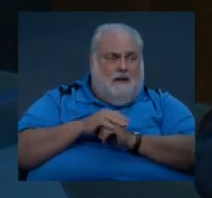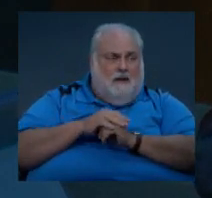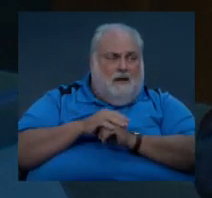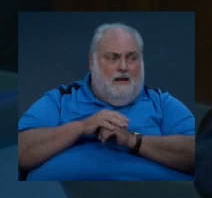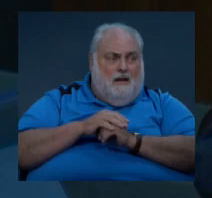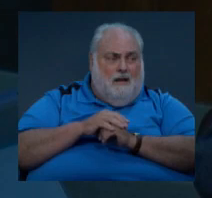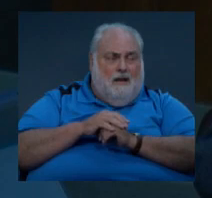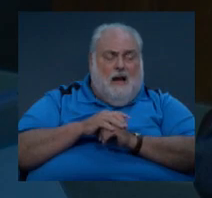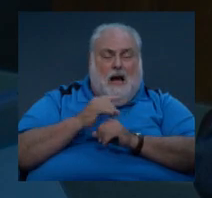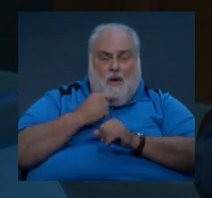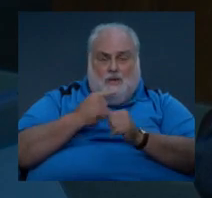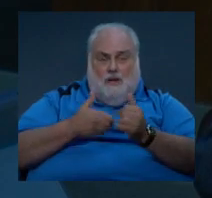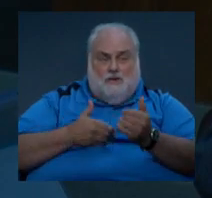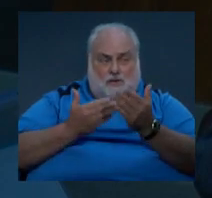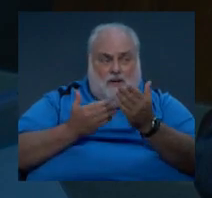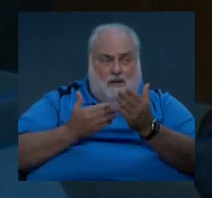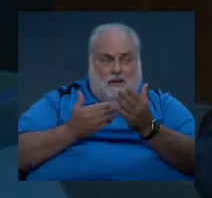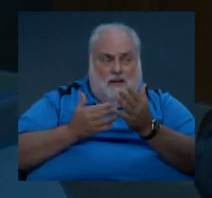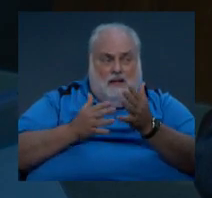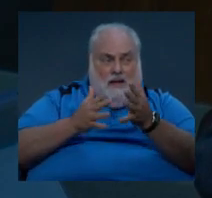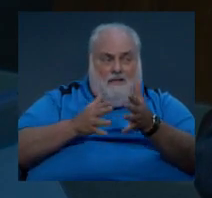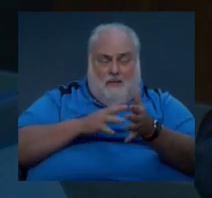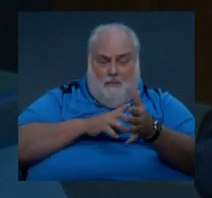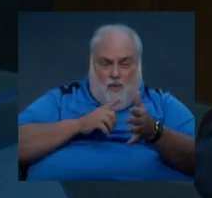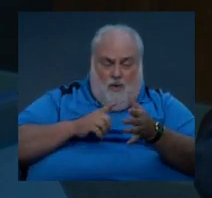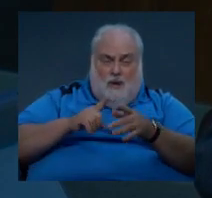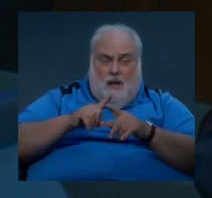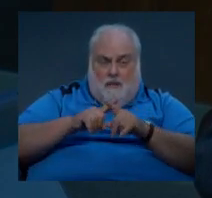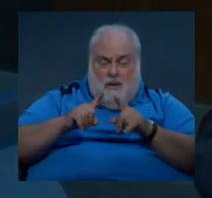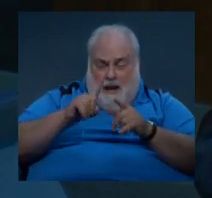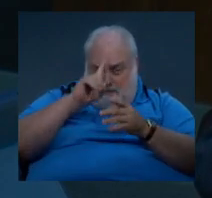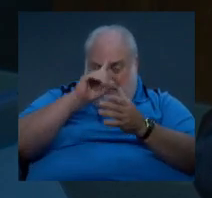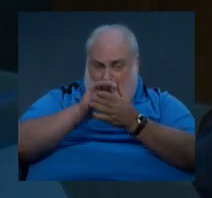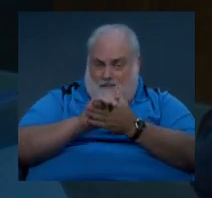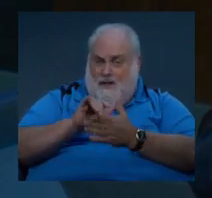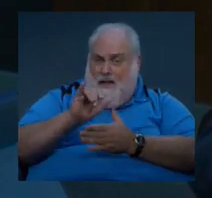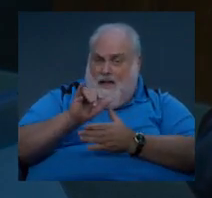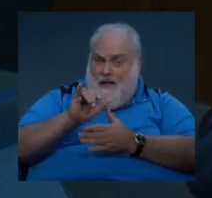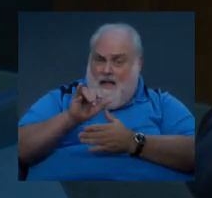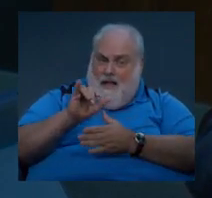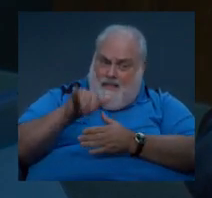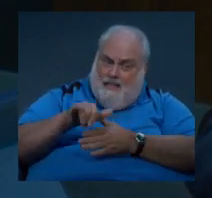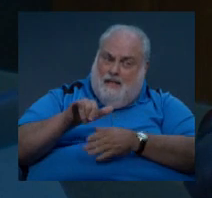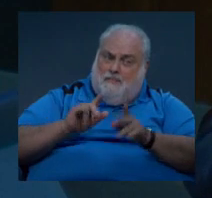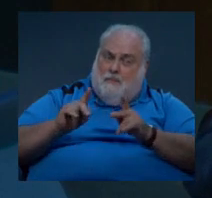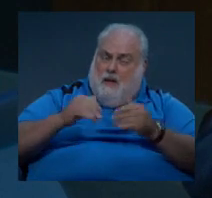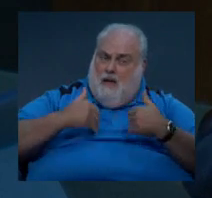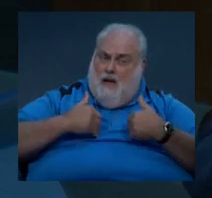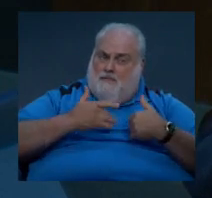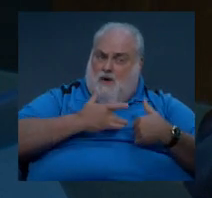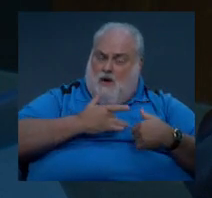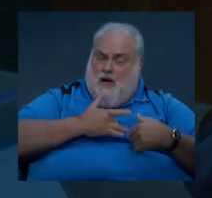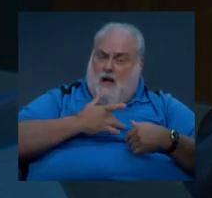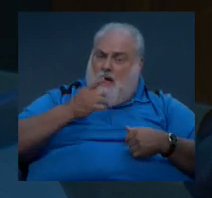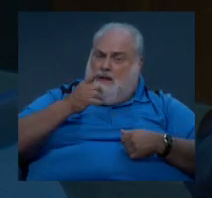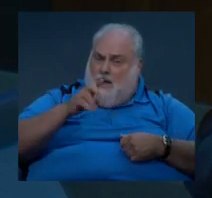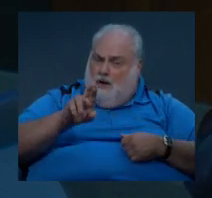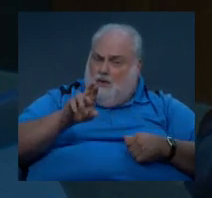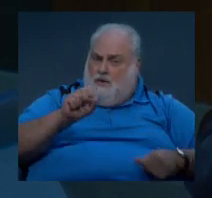the thing that I would suggest to you all, leave it up to the board, but I think that if these people have heart, and then Dr.